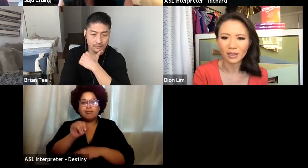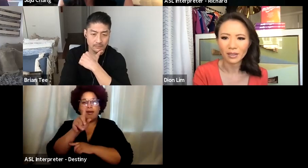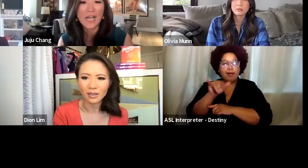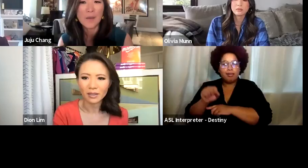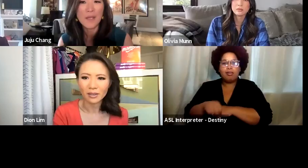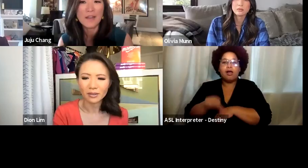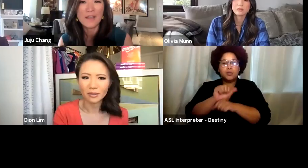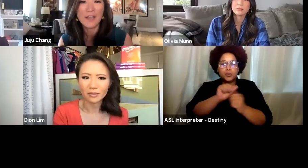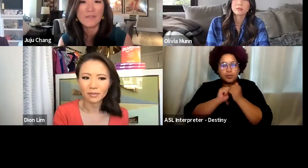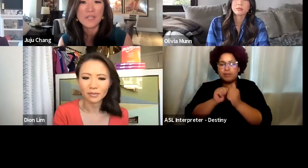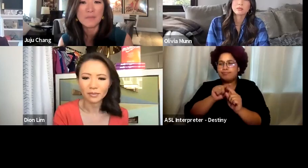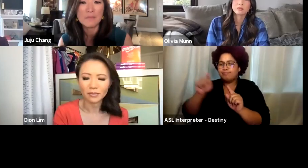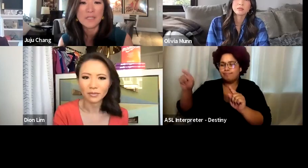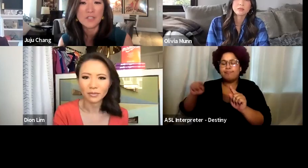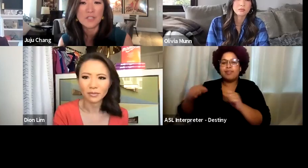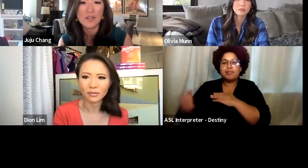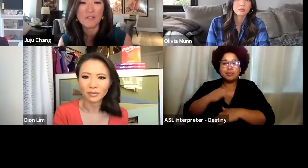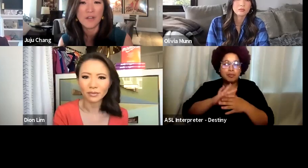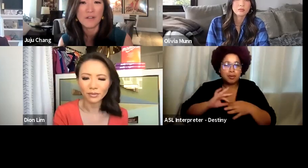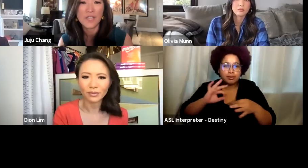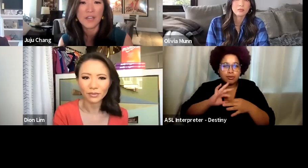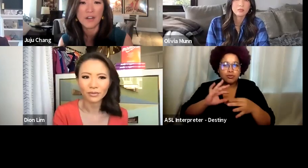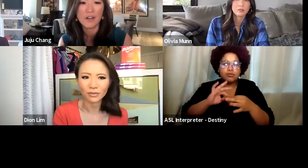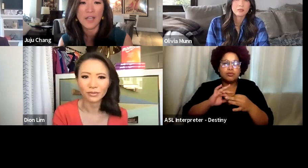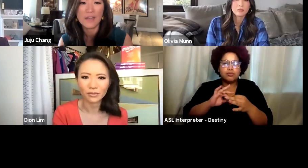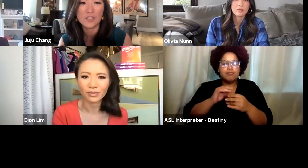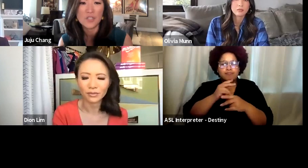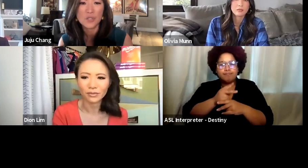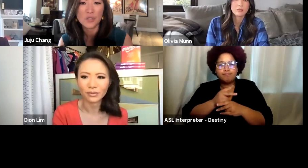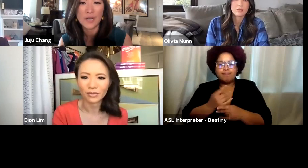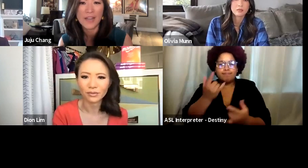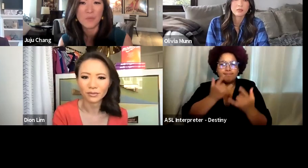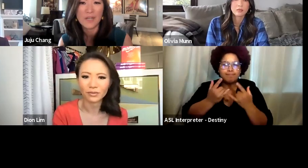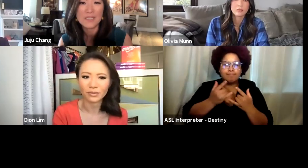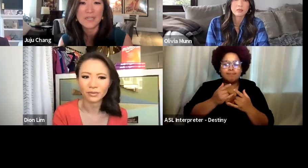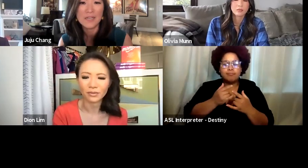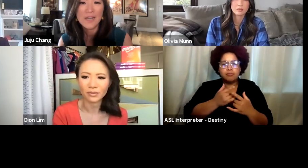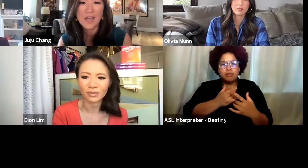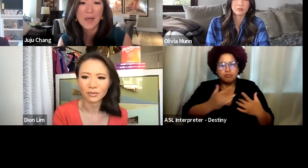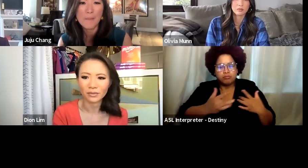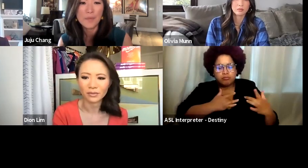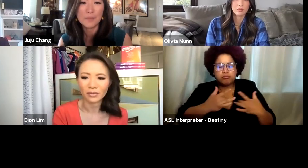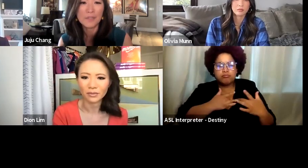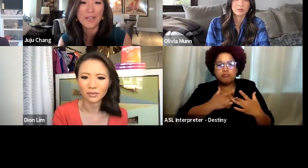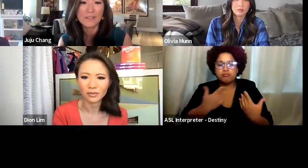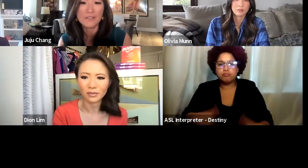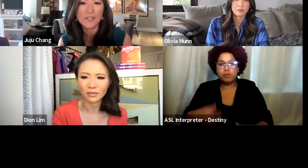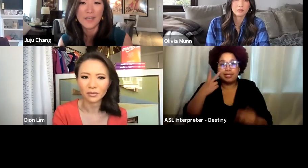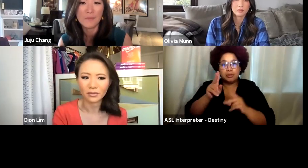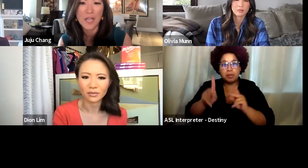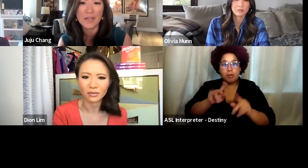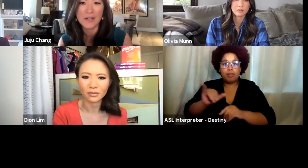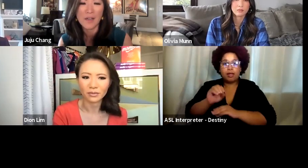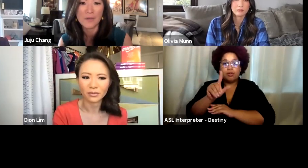colleagues, and they have sent me messages of care and concern. And when I see people like